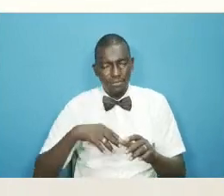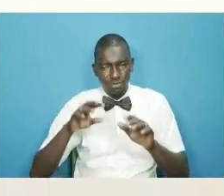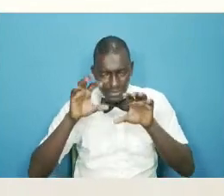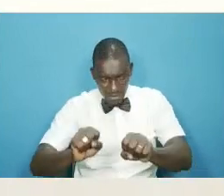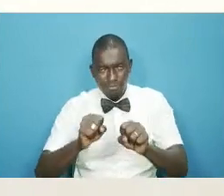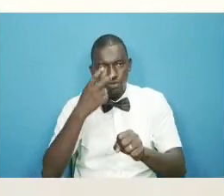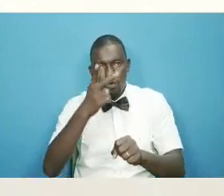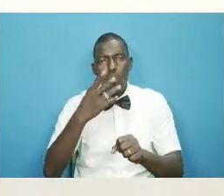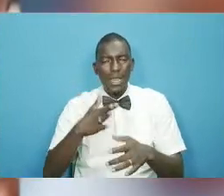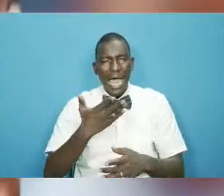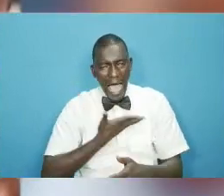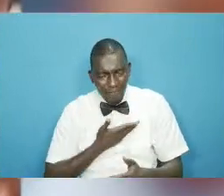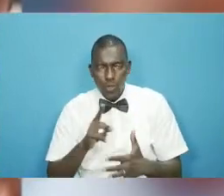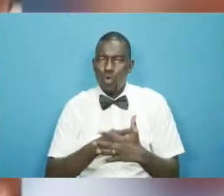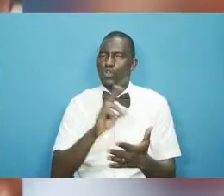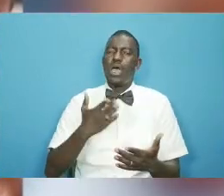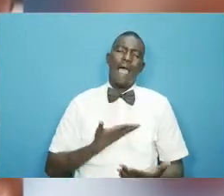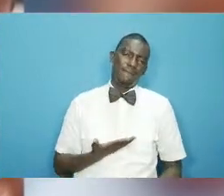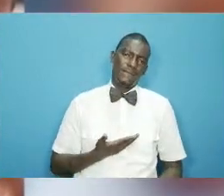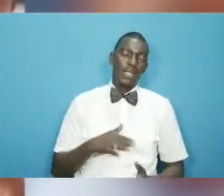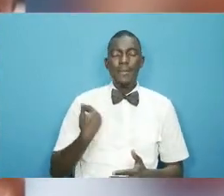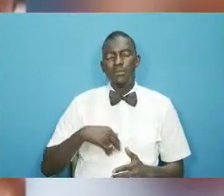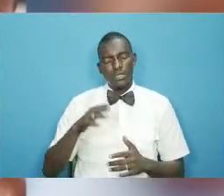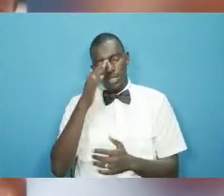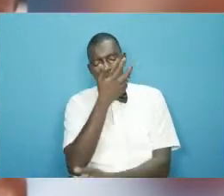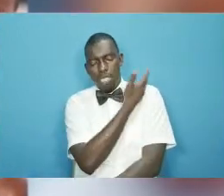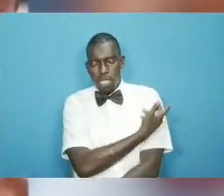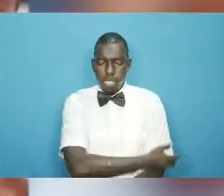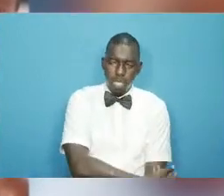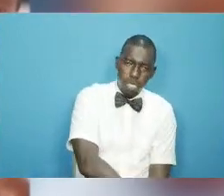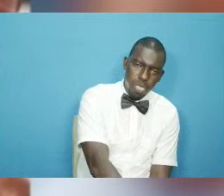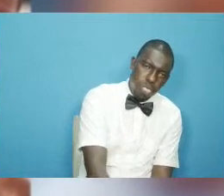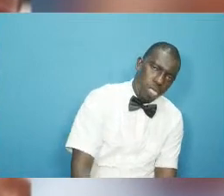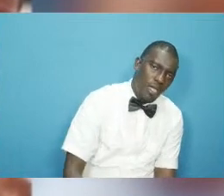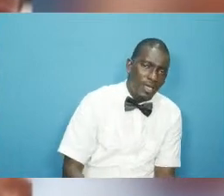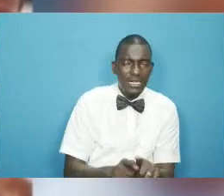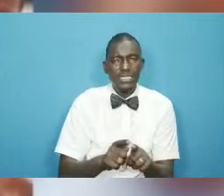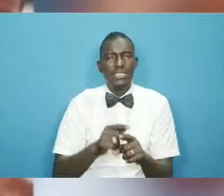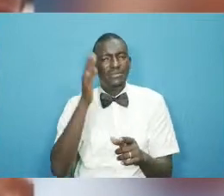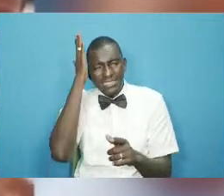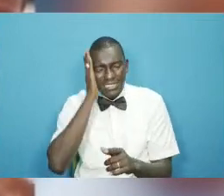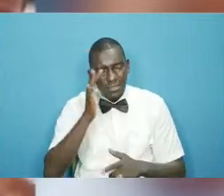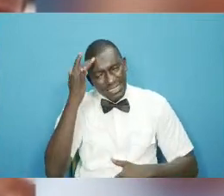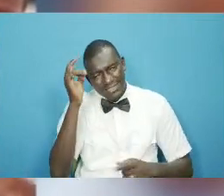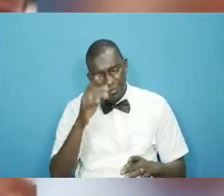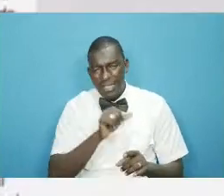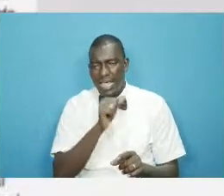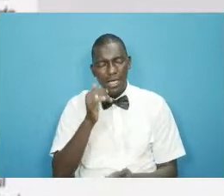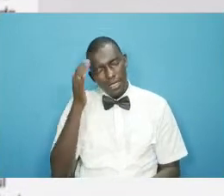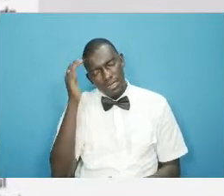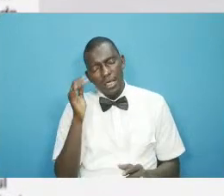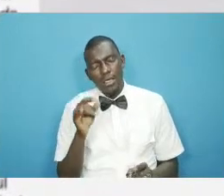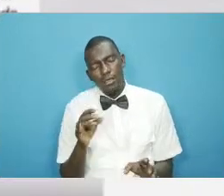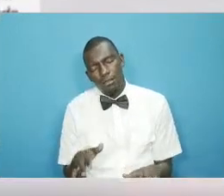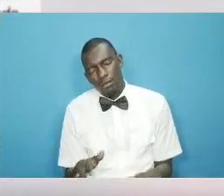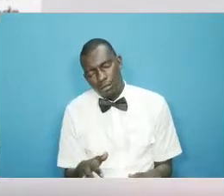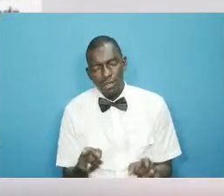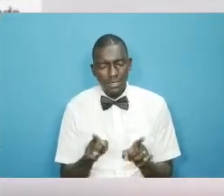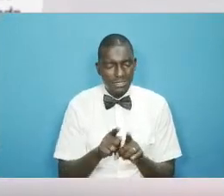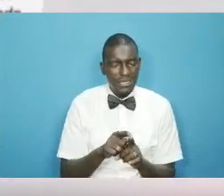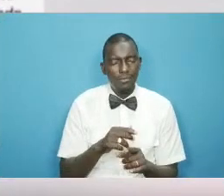cell are at risk of stroke. Symptoms of the disease can include serious infection, anemia, and tiredness.